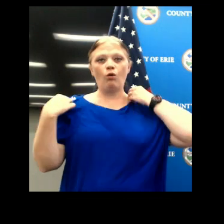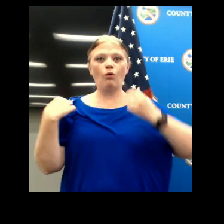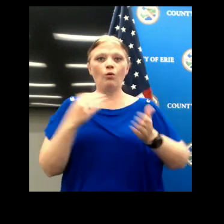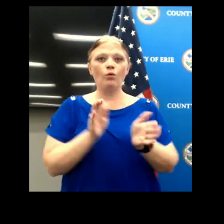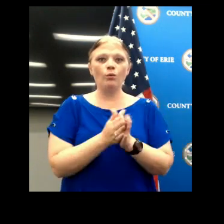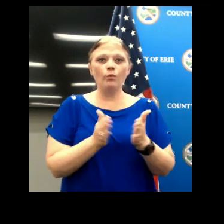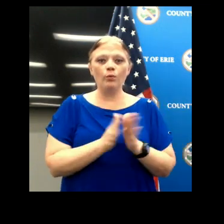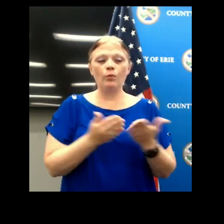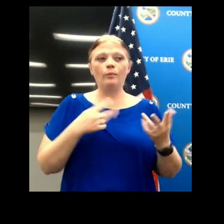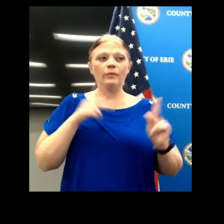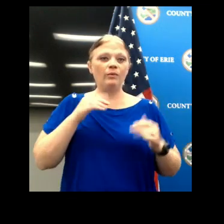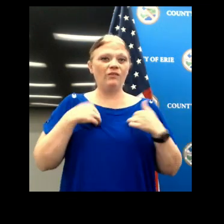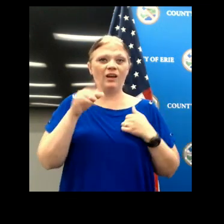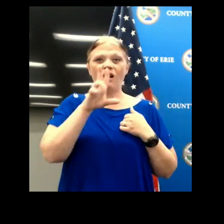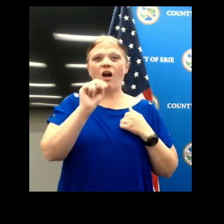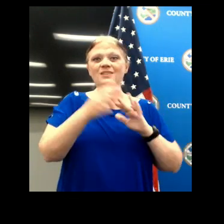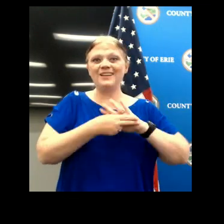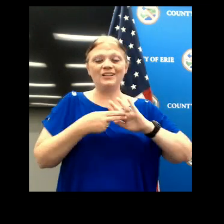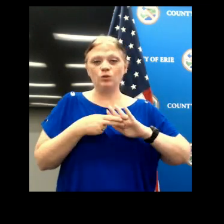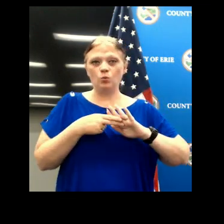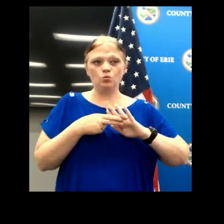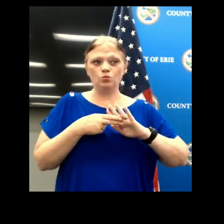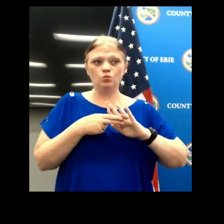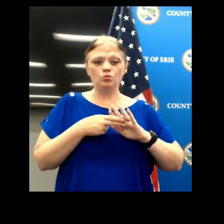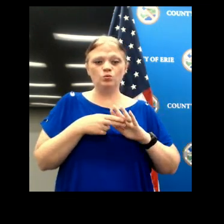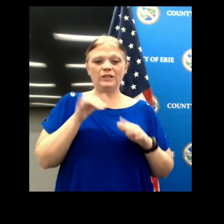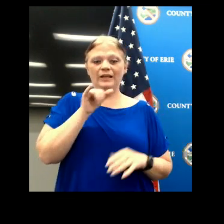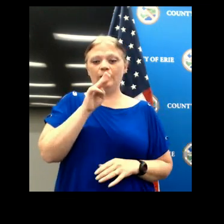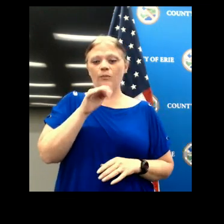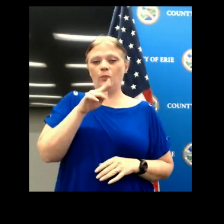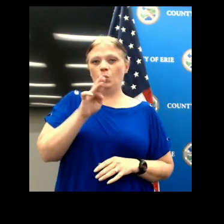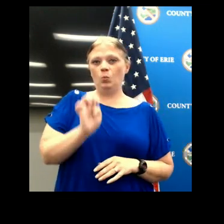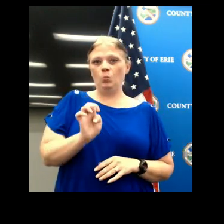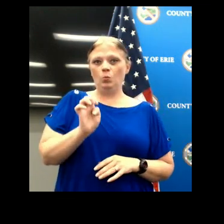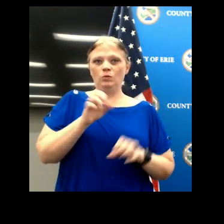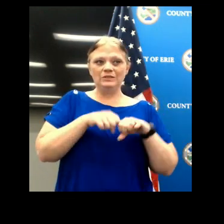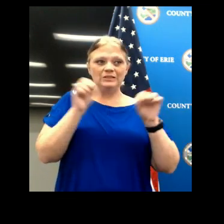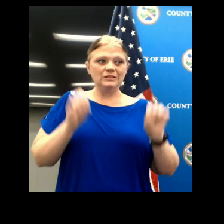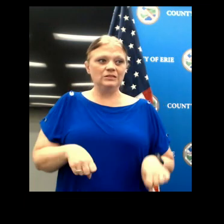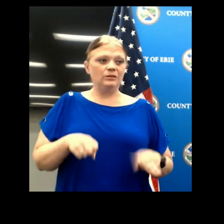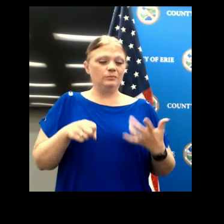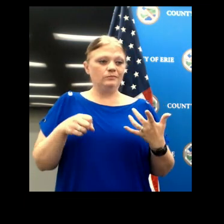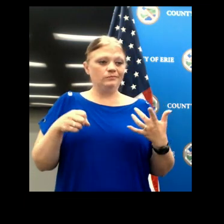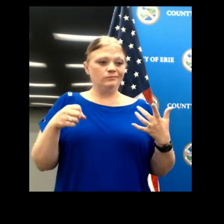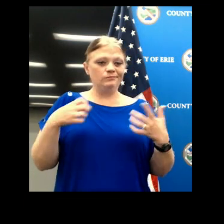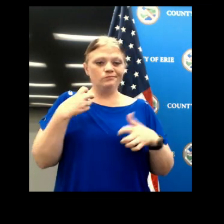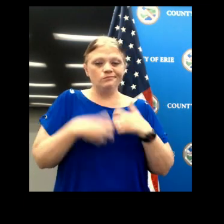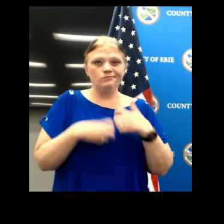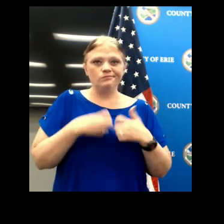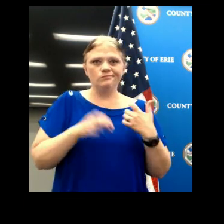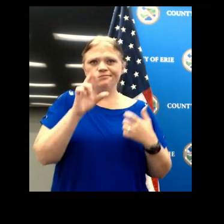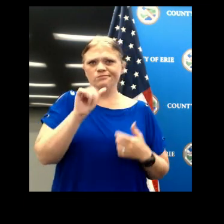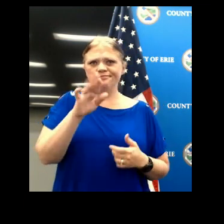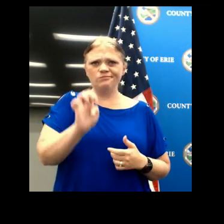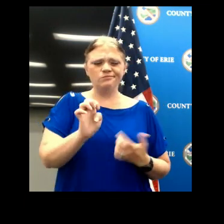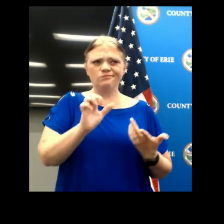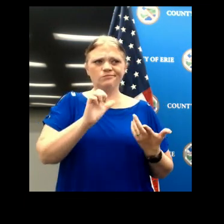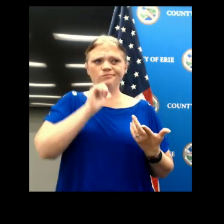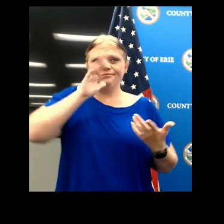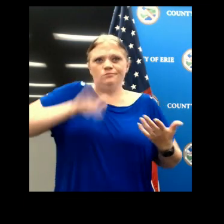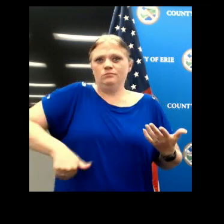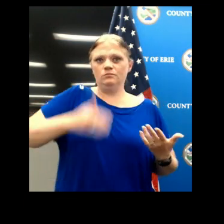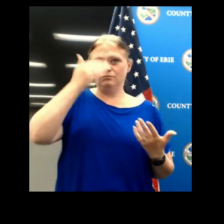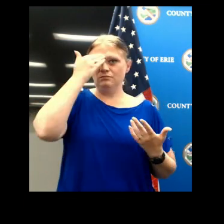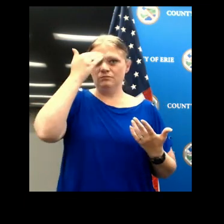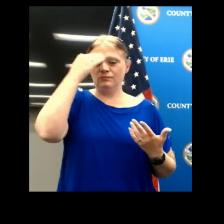had undiagnosed immunodeficiencies that are really rare and had not been known